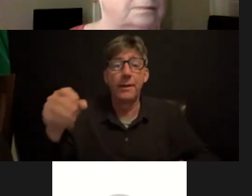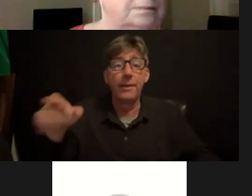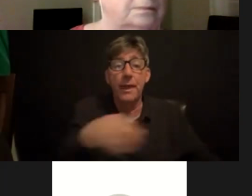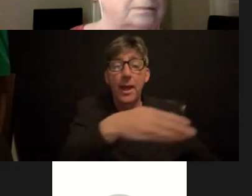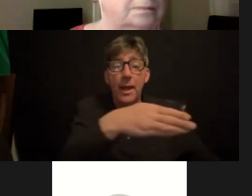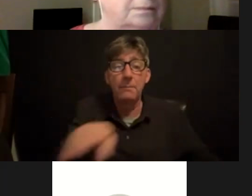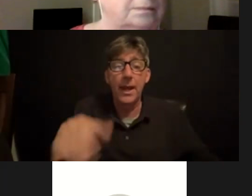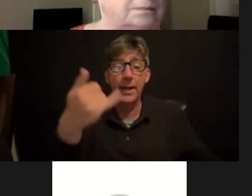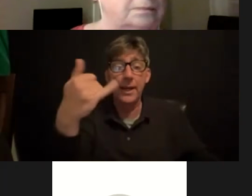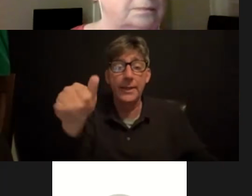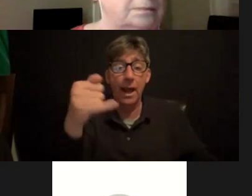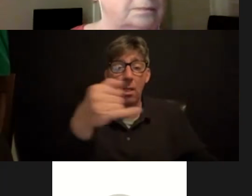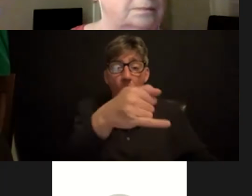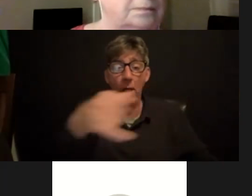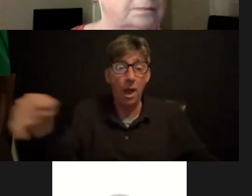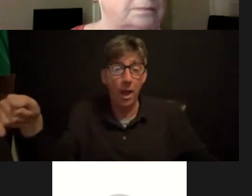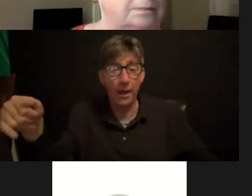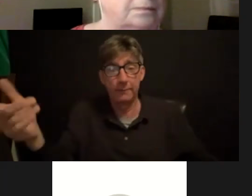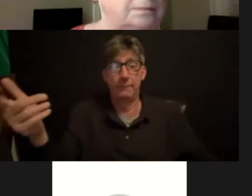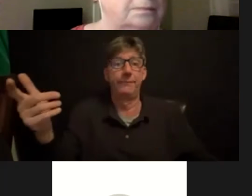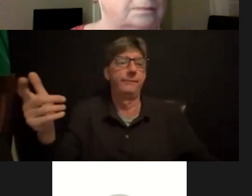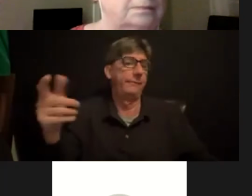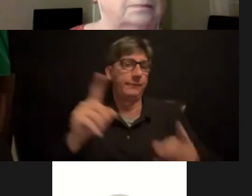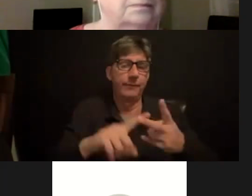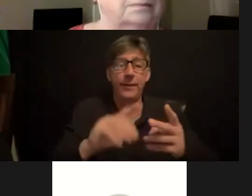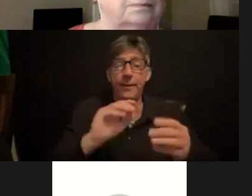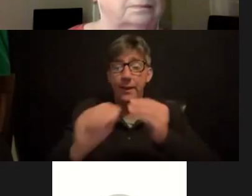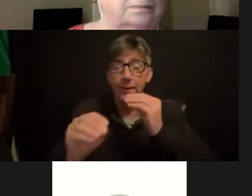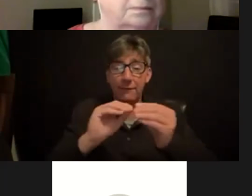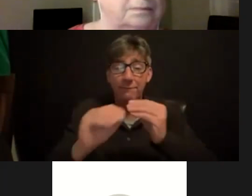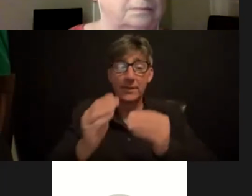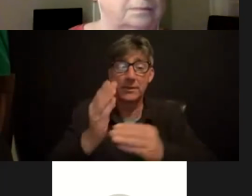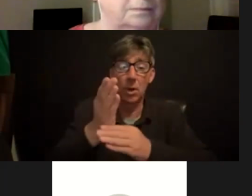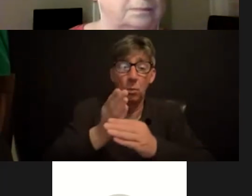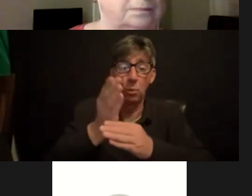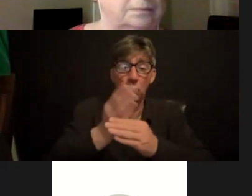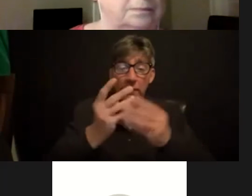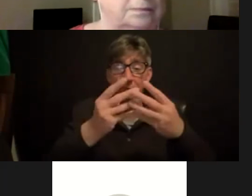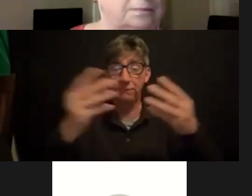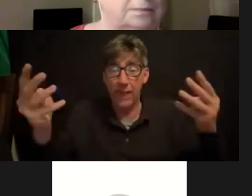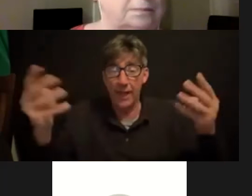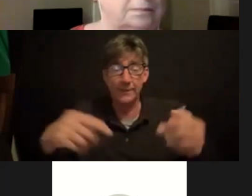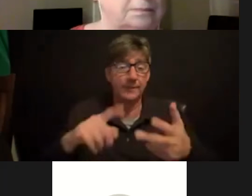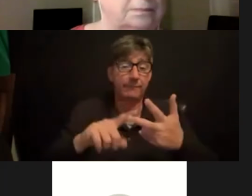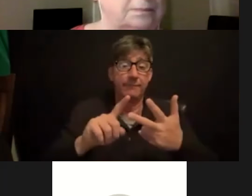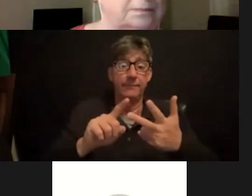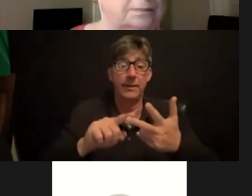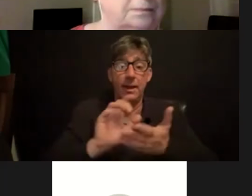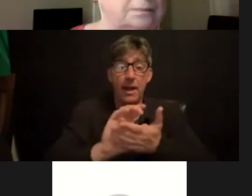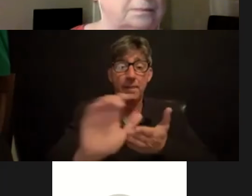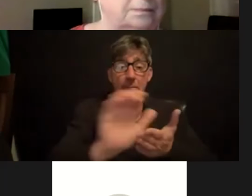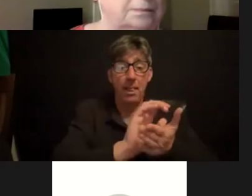and they fixed a wooden fence, and they plowed the station a couple of times